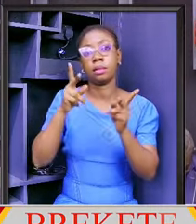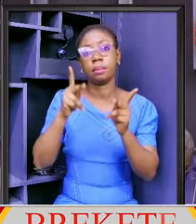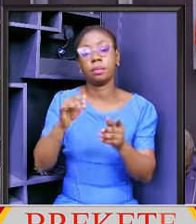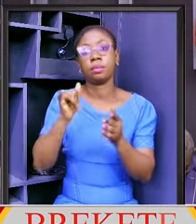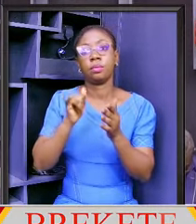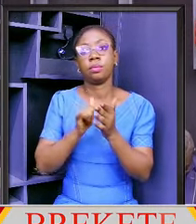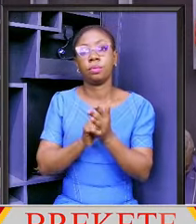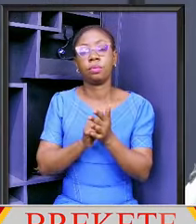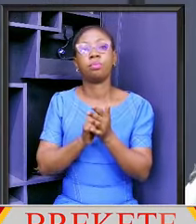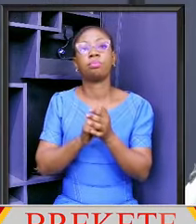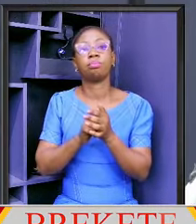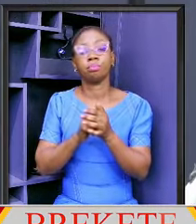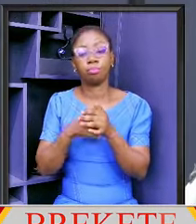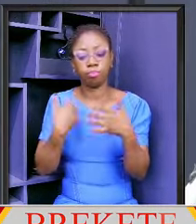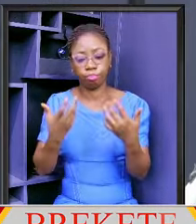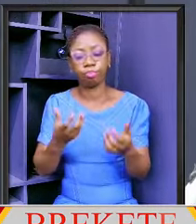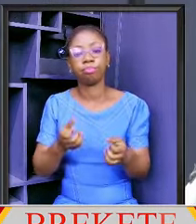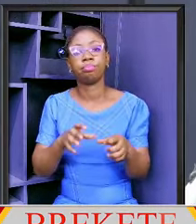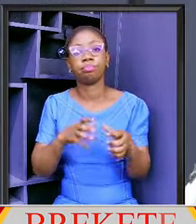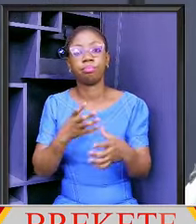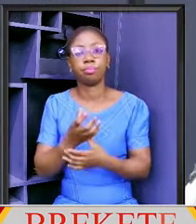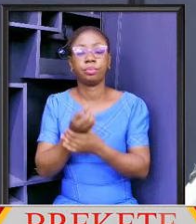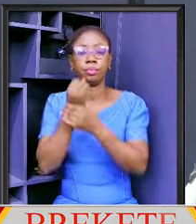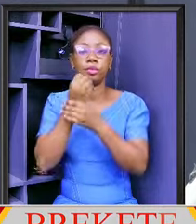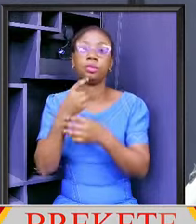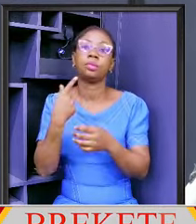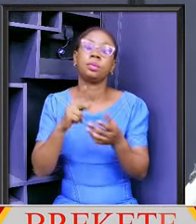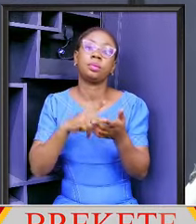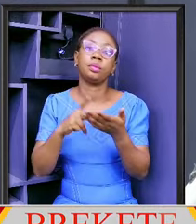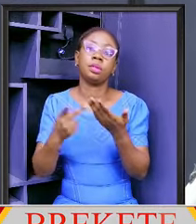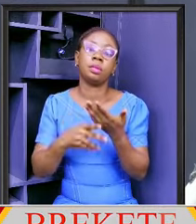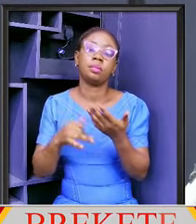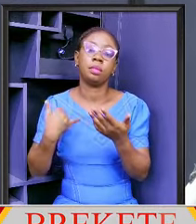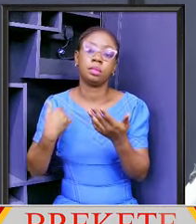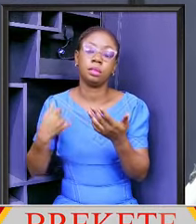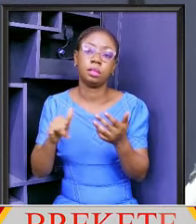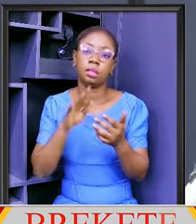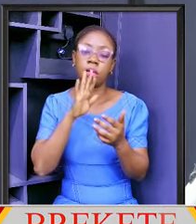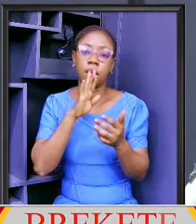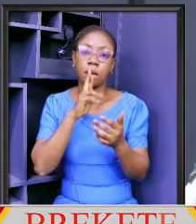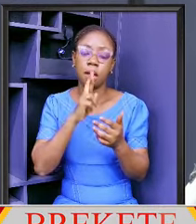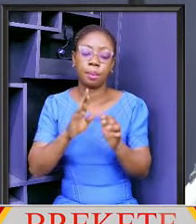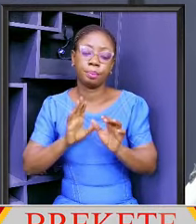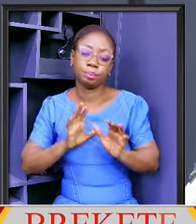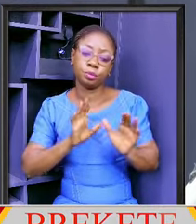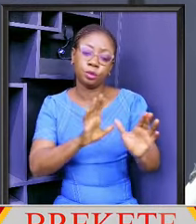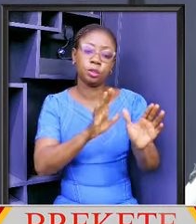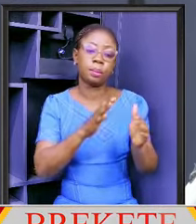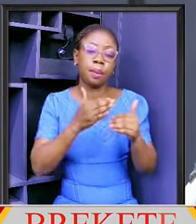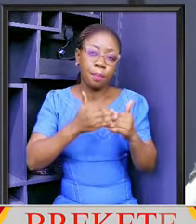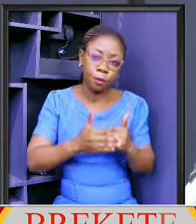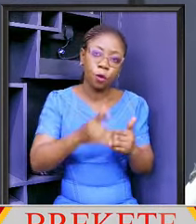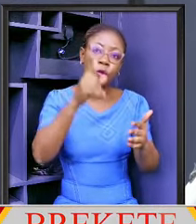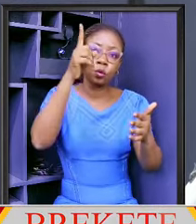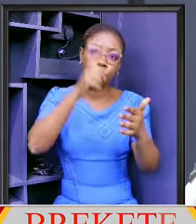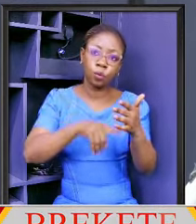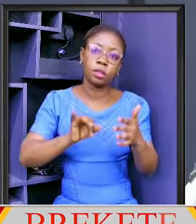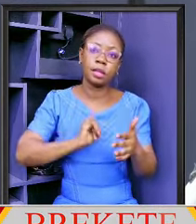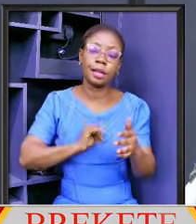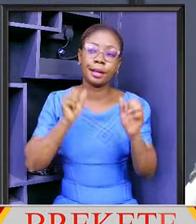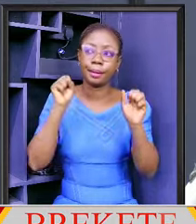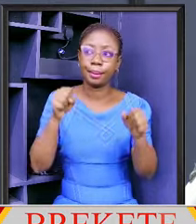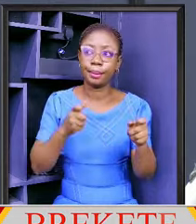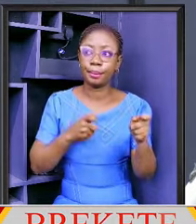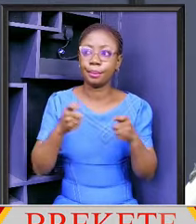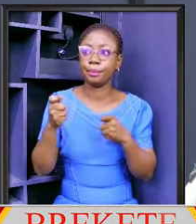are beginning to push me beyond what I can control. So the Akwa Ibom people,